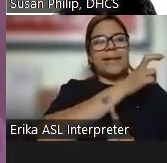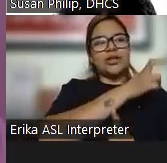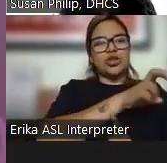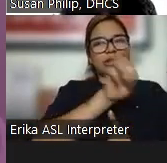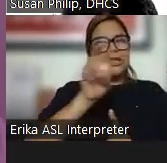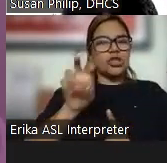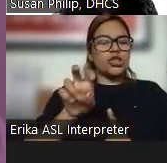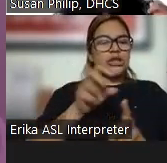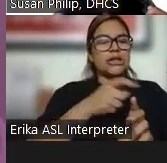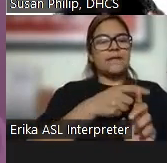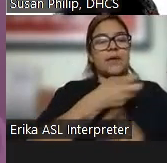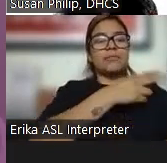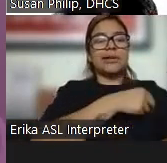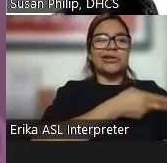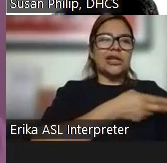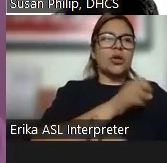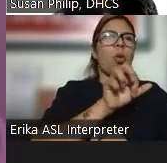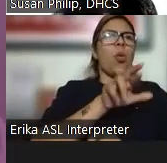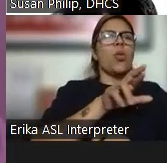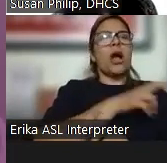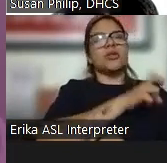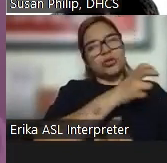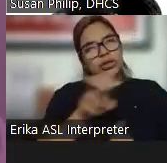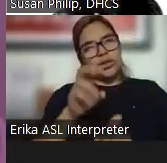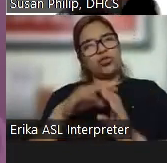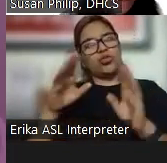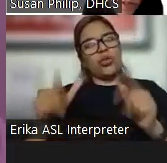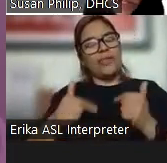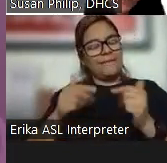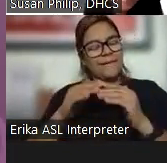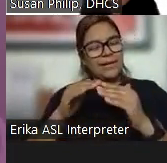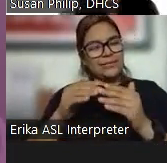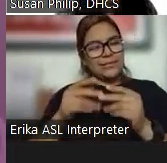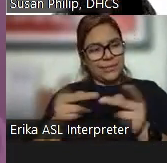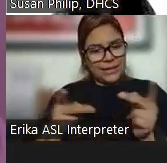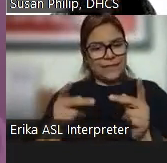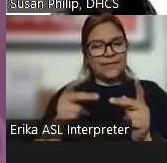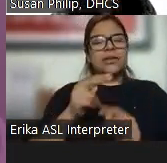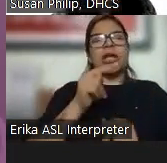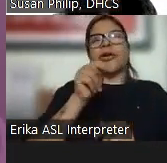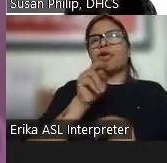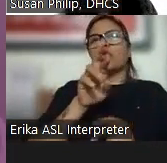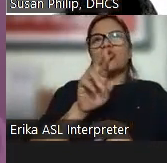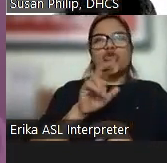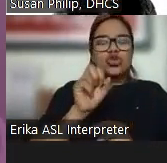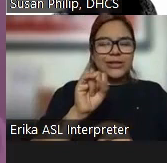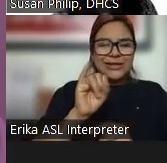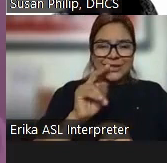institutional care or congregate settings, which include nursing facilities, large group